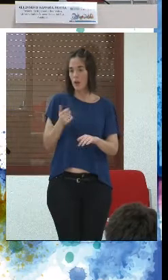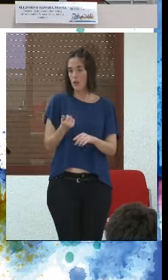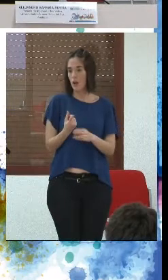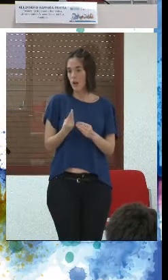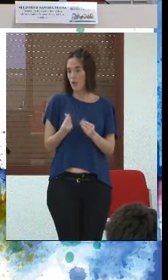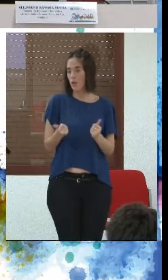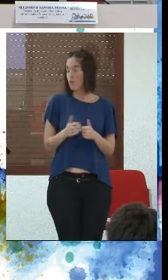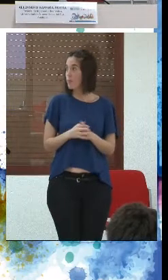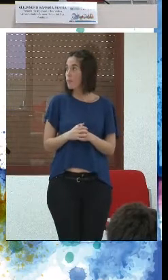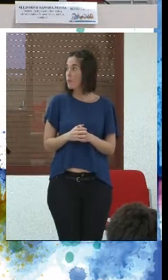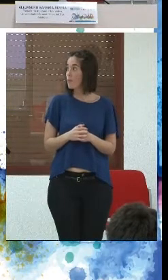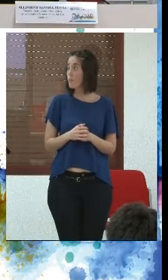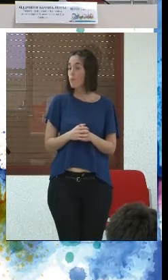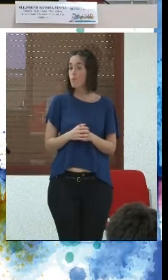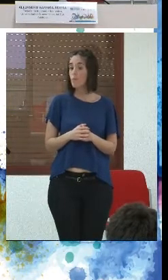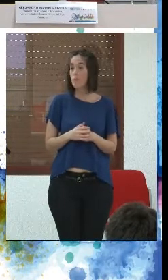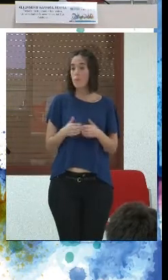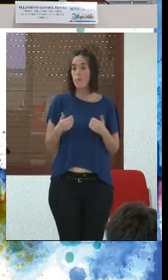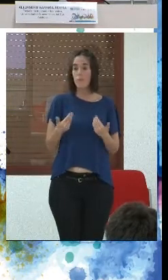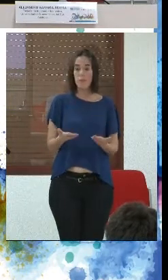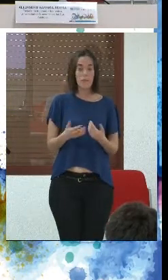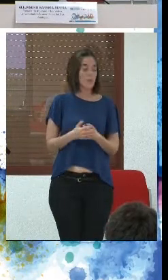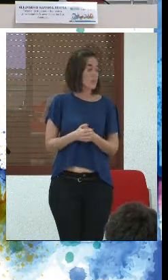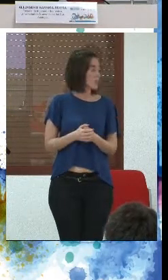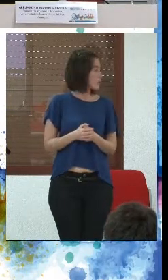So you hold the knee during the support